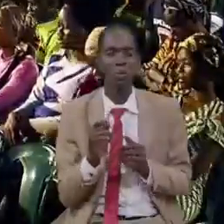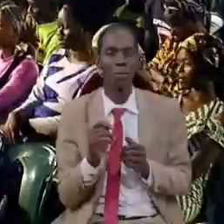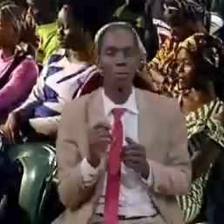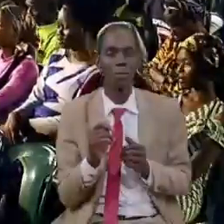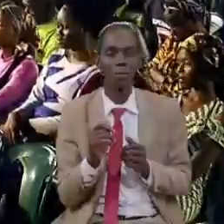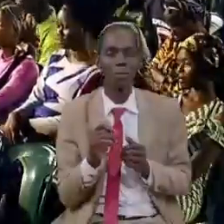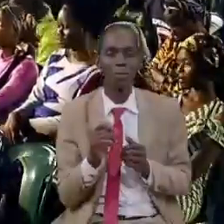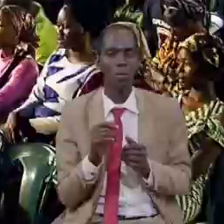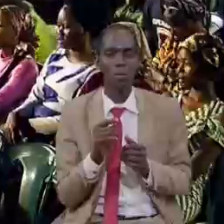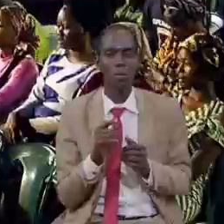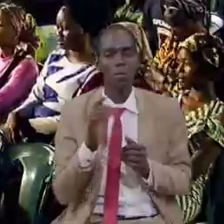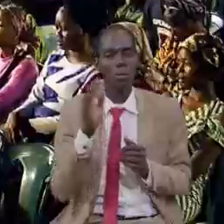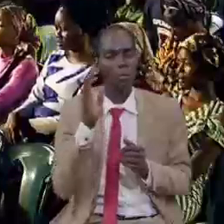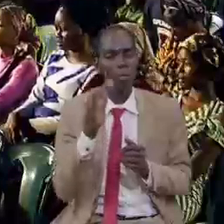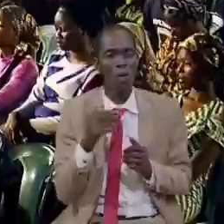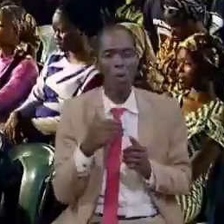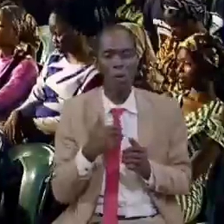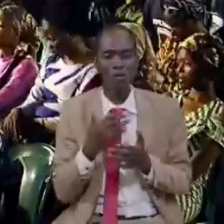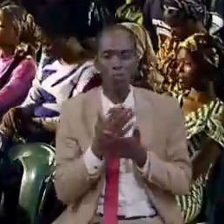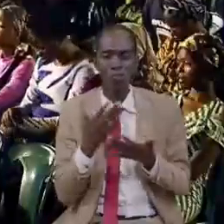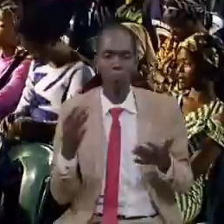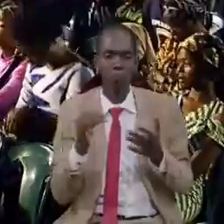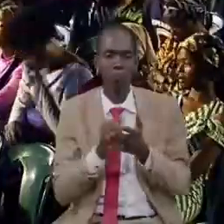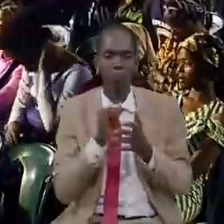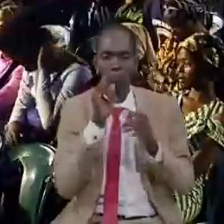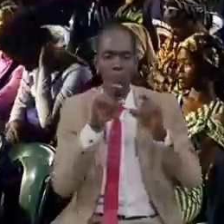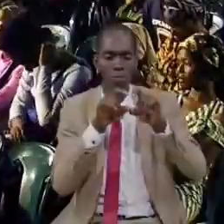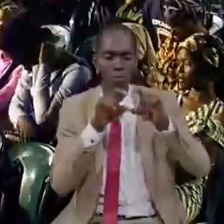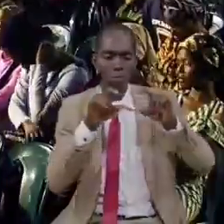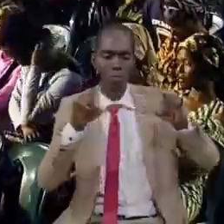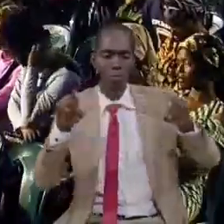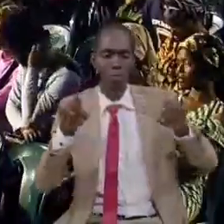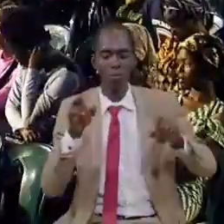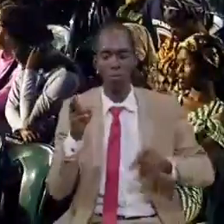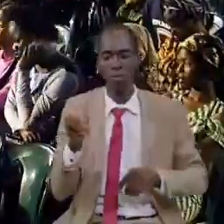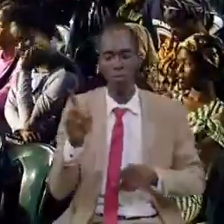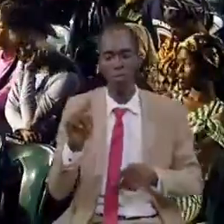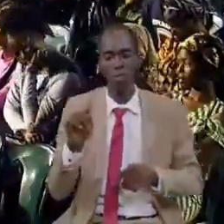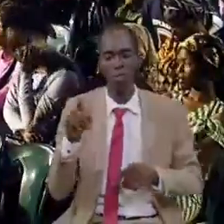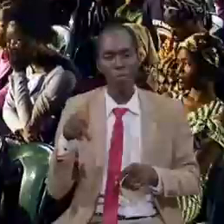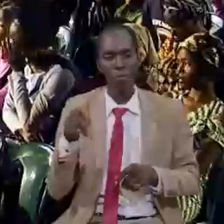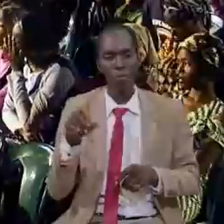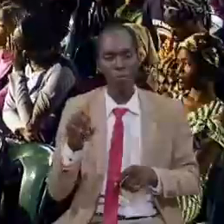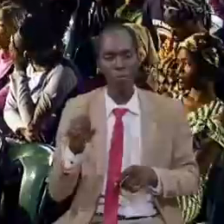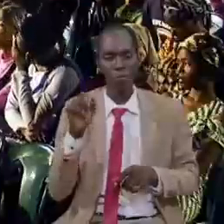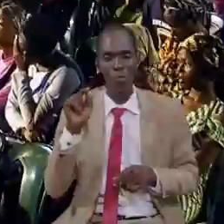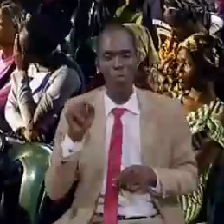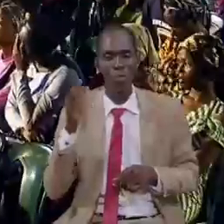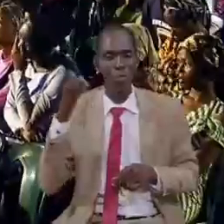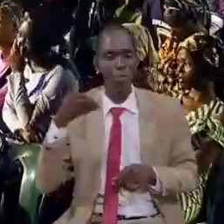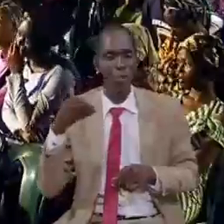that will show up. Now click it and fill your details and send to